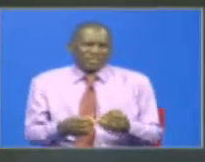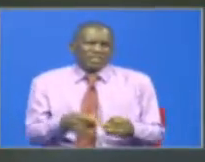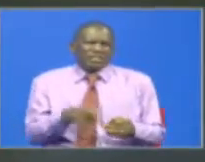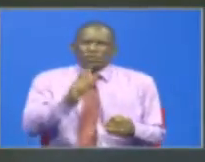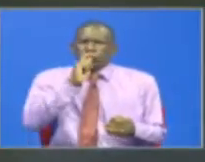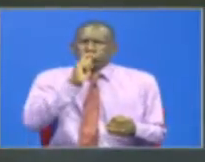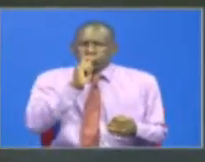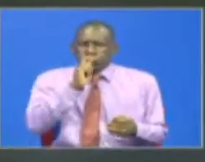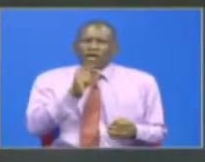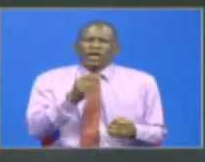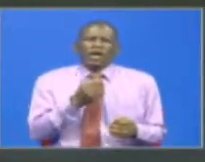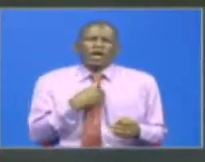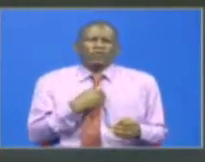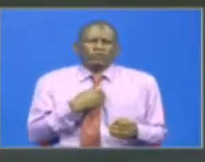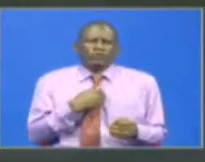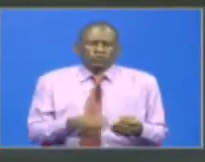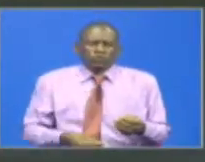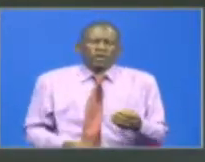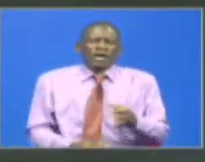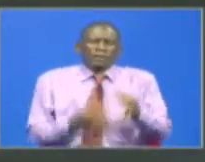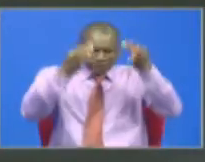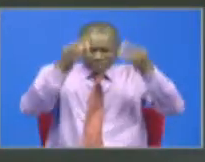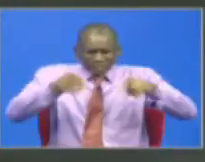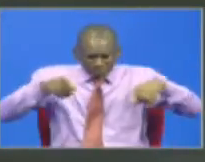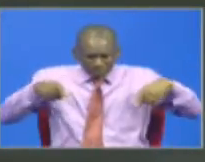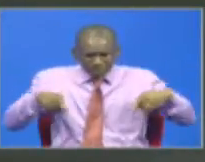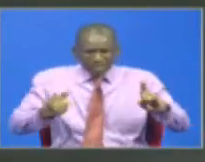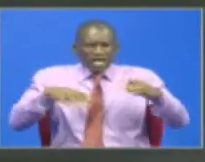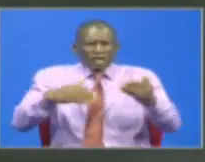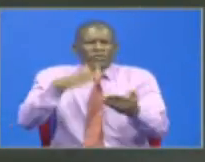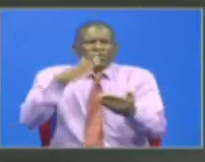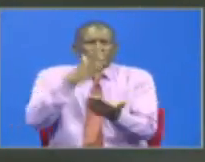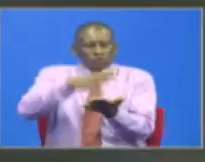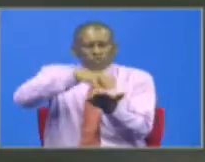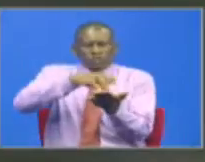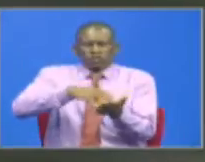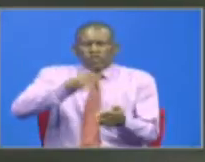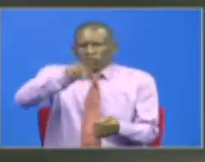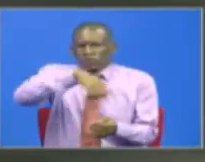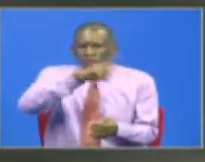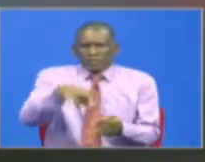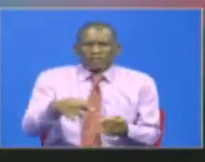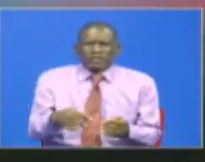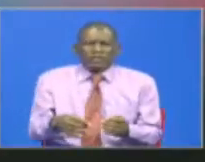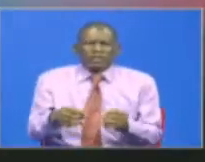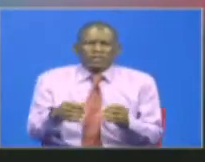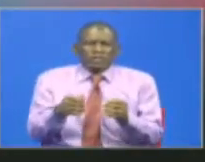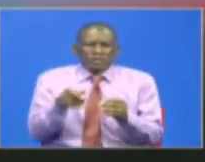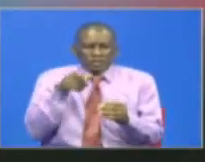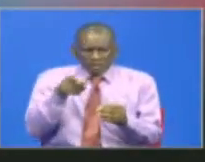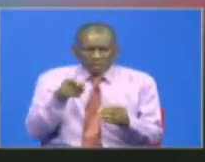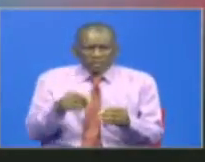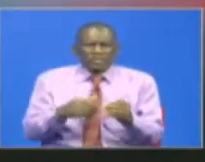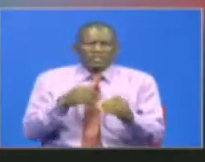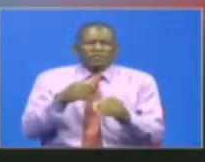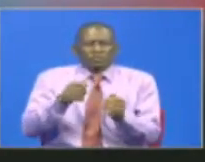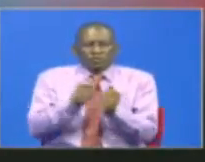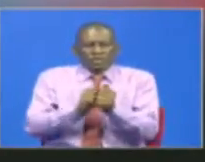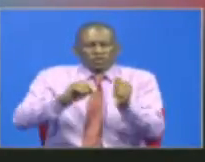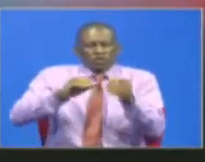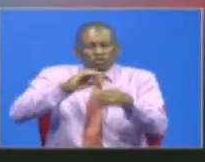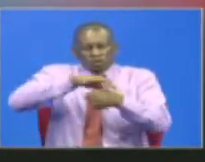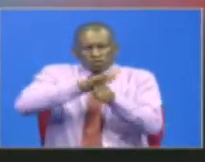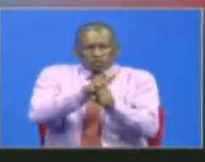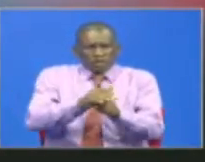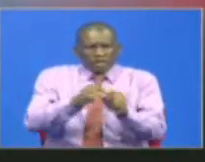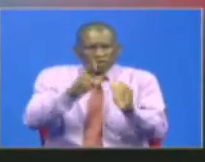has to make a judgment about the true nature of the offence. The guidance comes amid the coronavirus pandemic. There is no